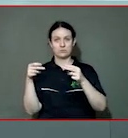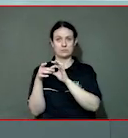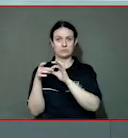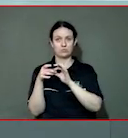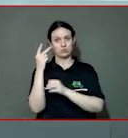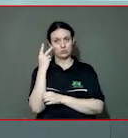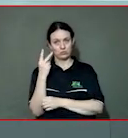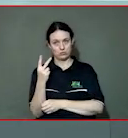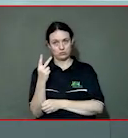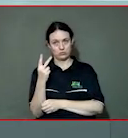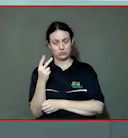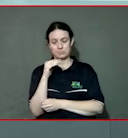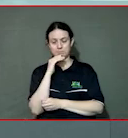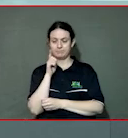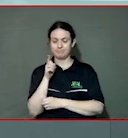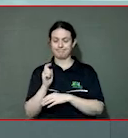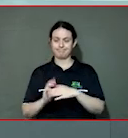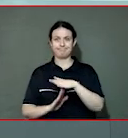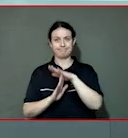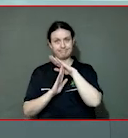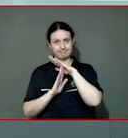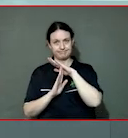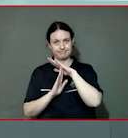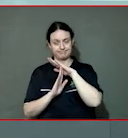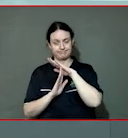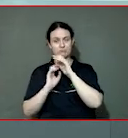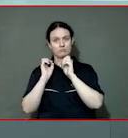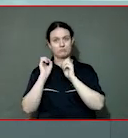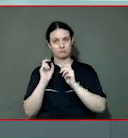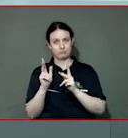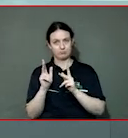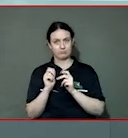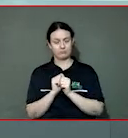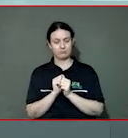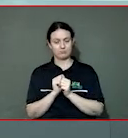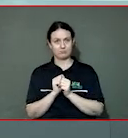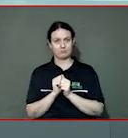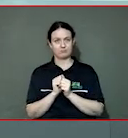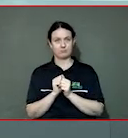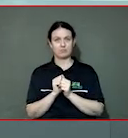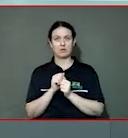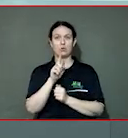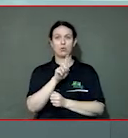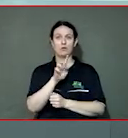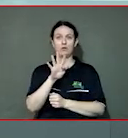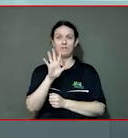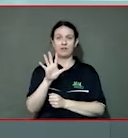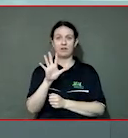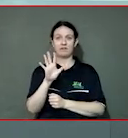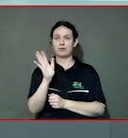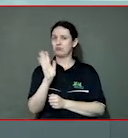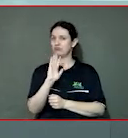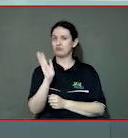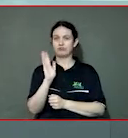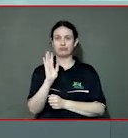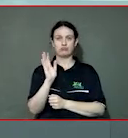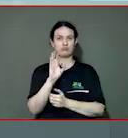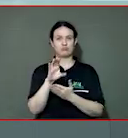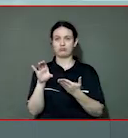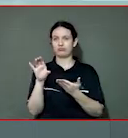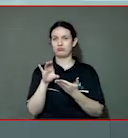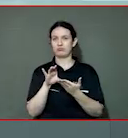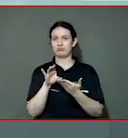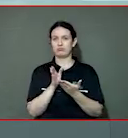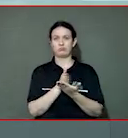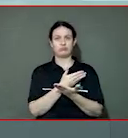they must be the highest. So that means you can already cancel 145 because it can't